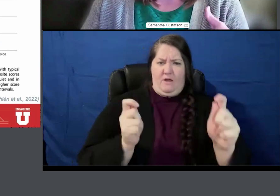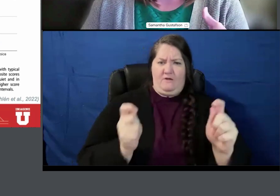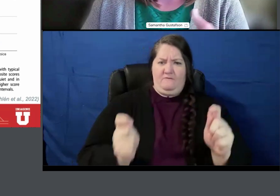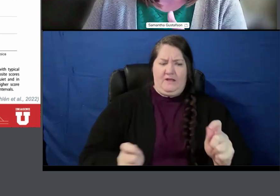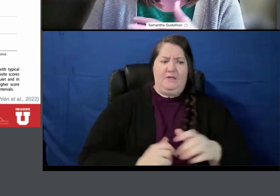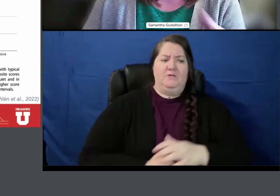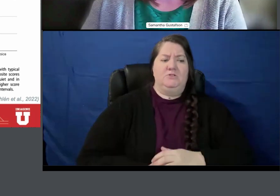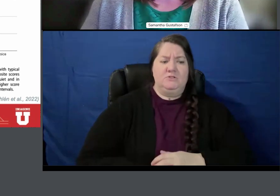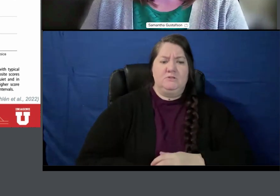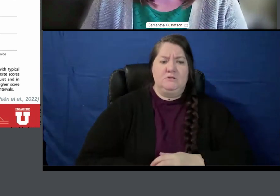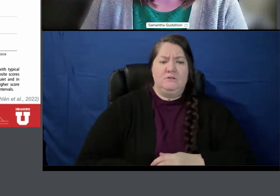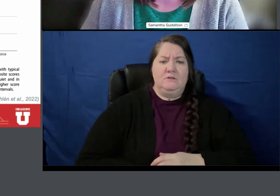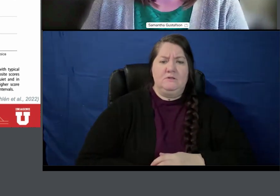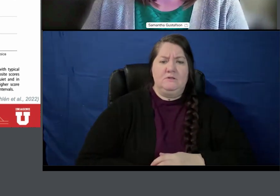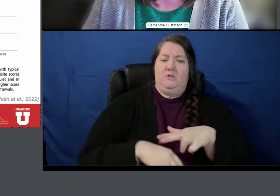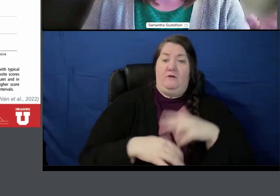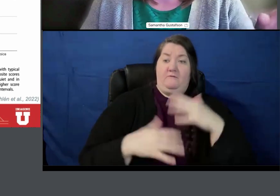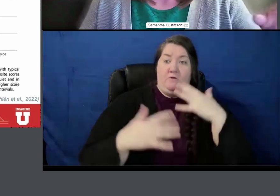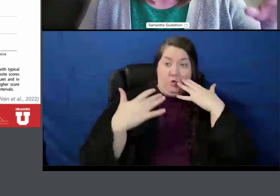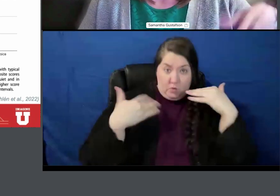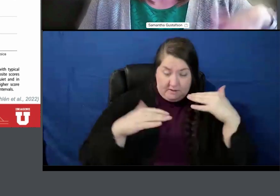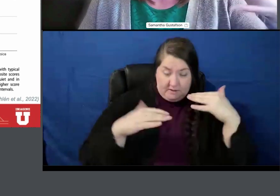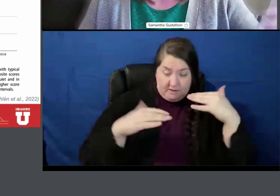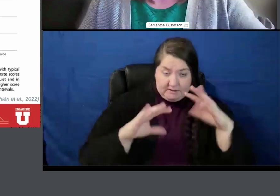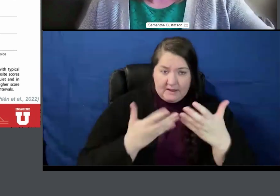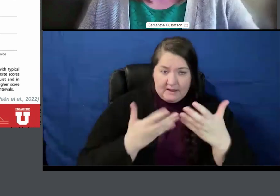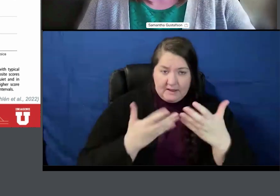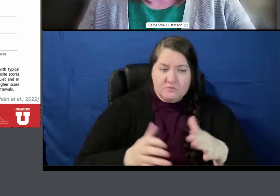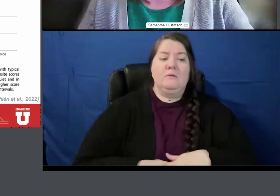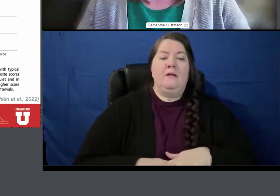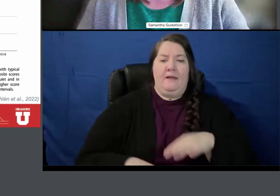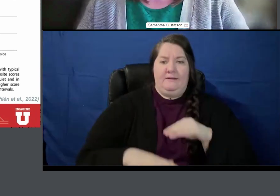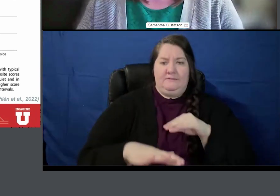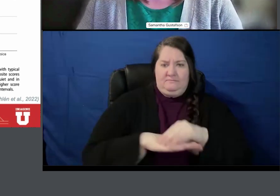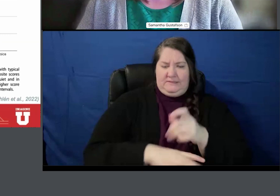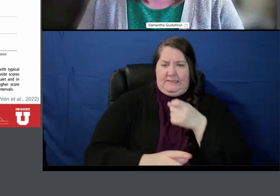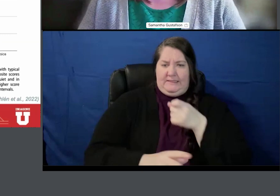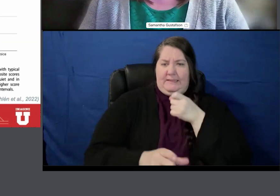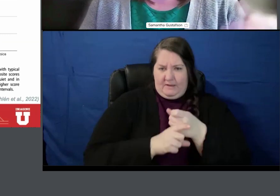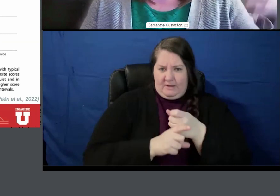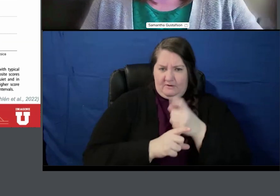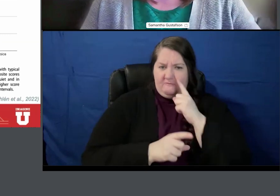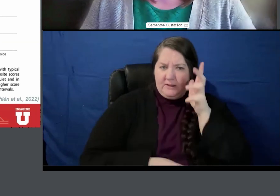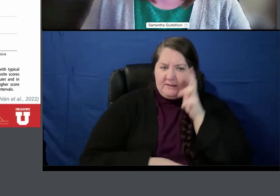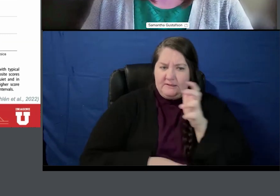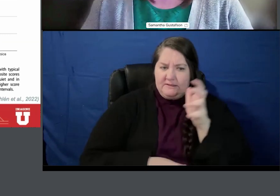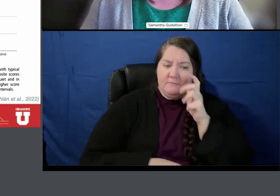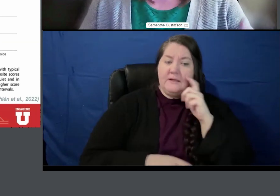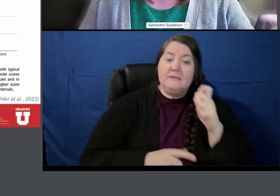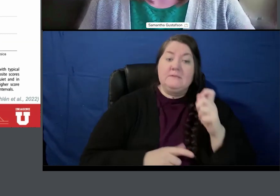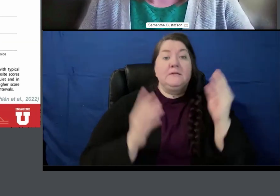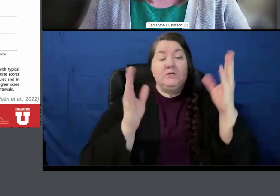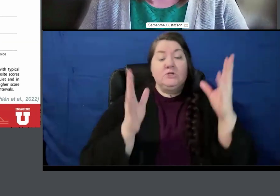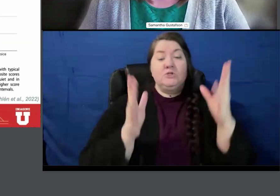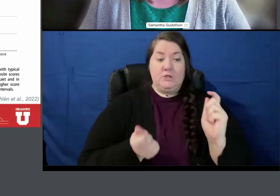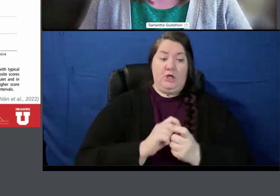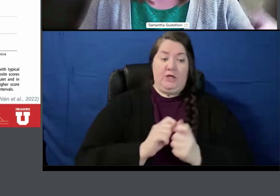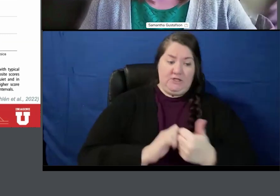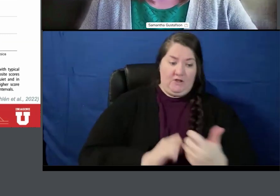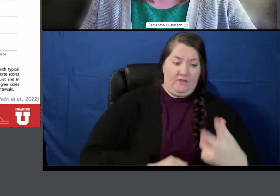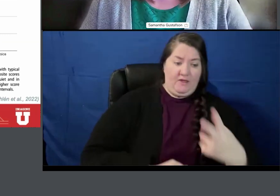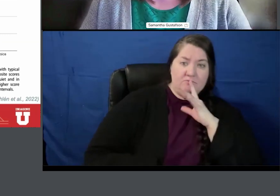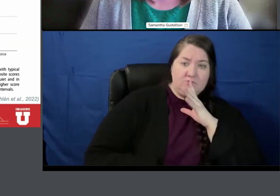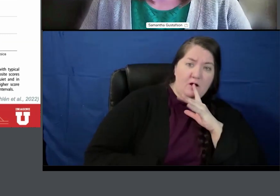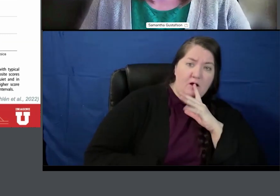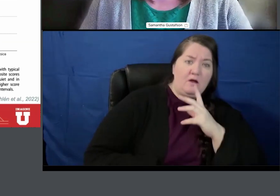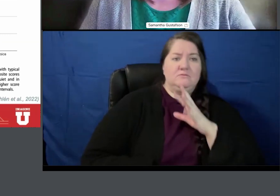just the nature of having a noisy classroom has cascading impacts for listening effort, because then the teacher is going to change their voice quality,